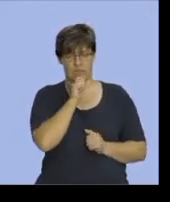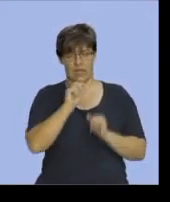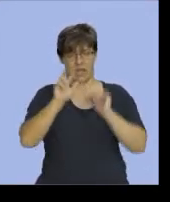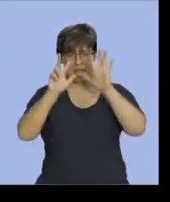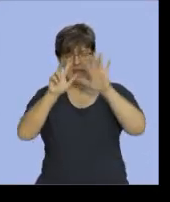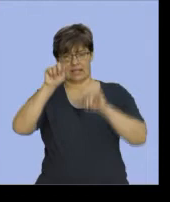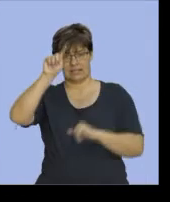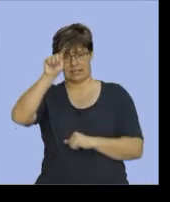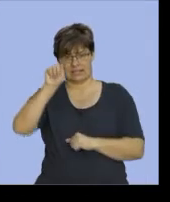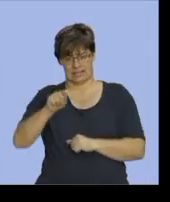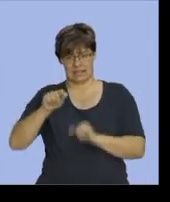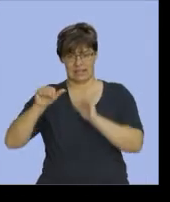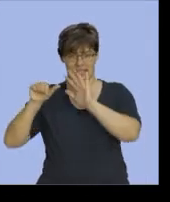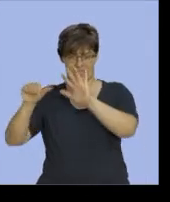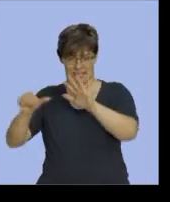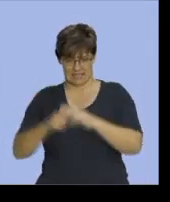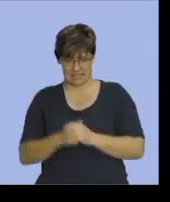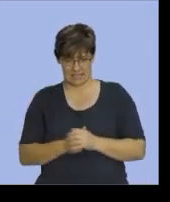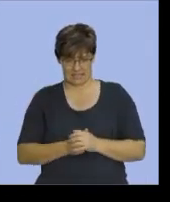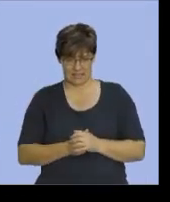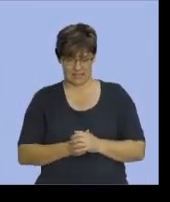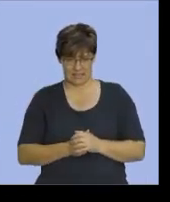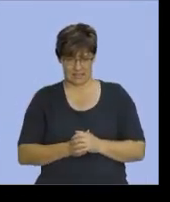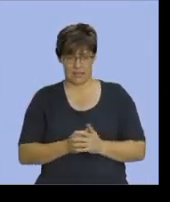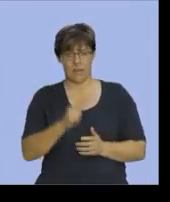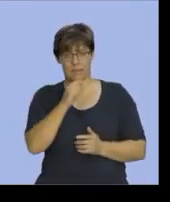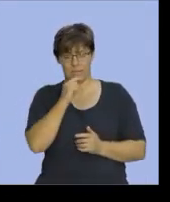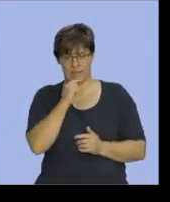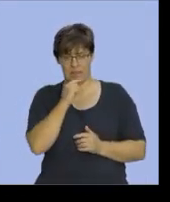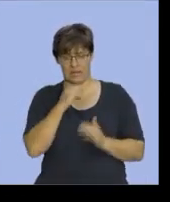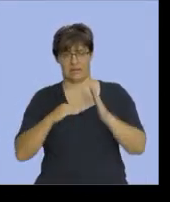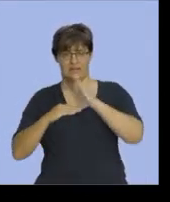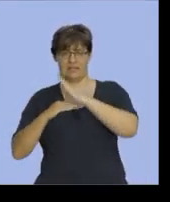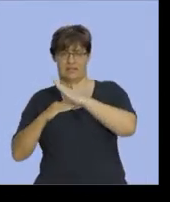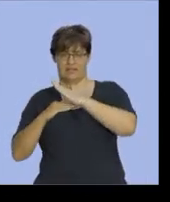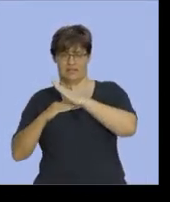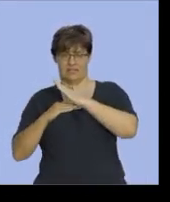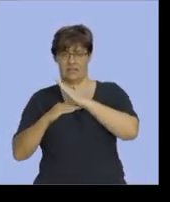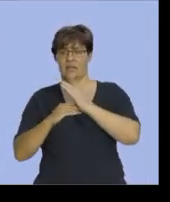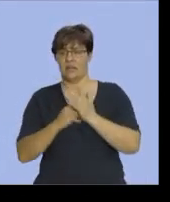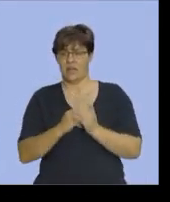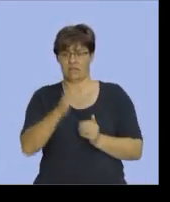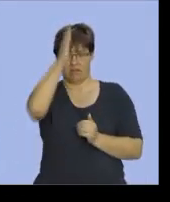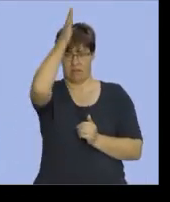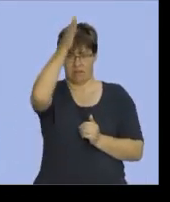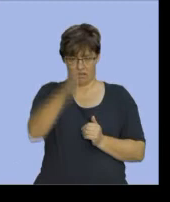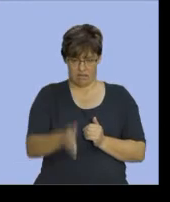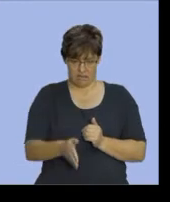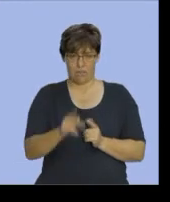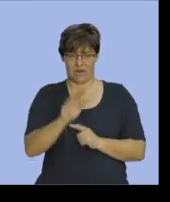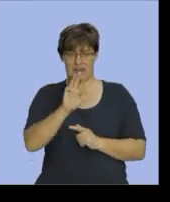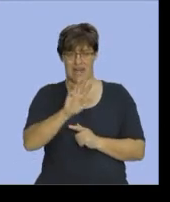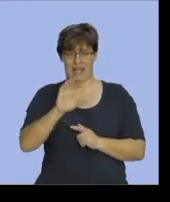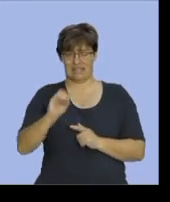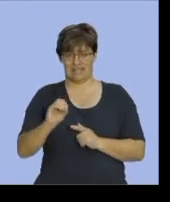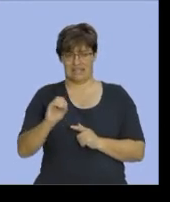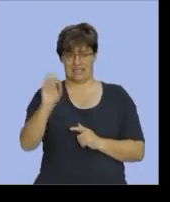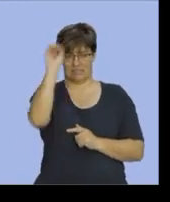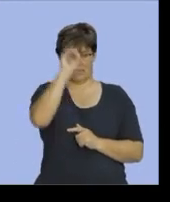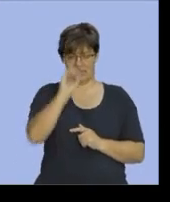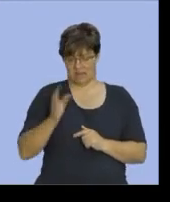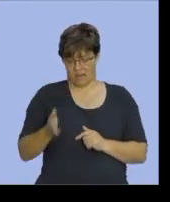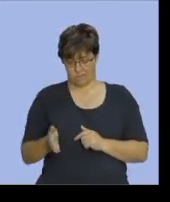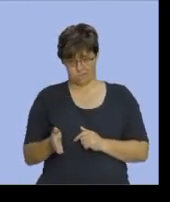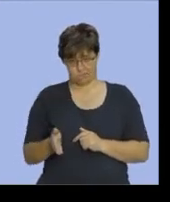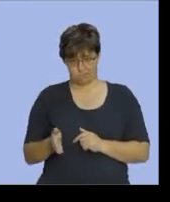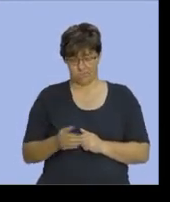8 and 6 because it makes it to be a right-angled triangle if I was to conclude it drawing